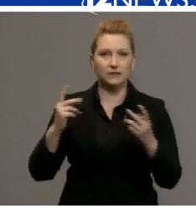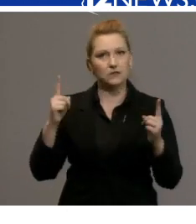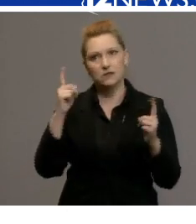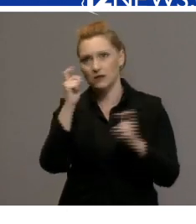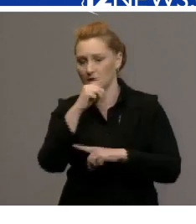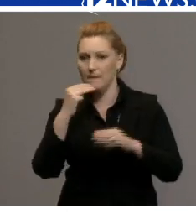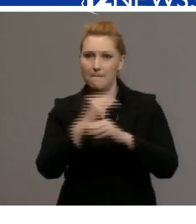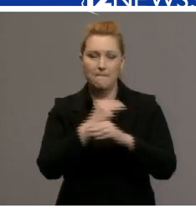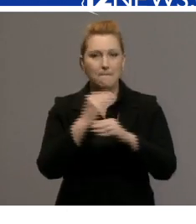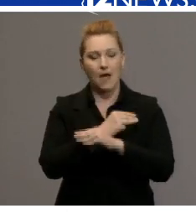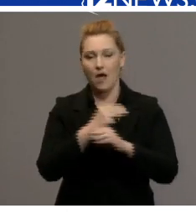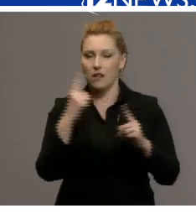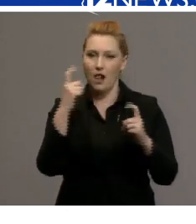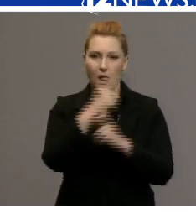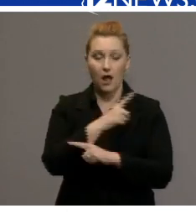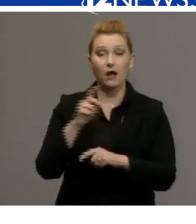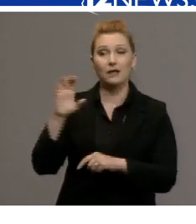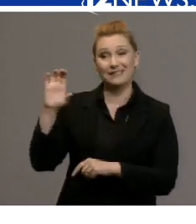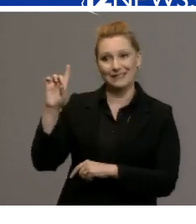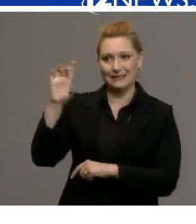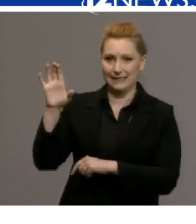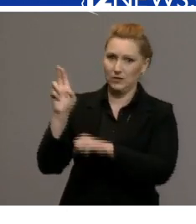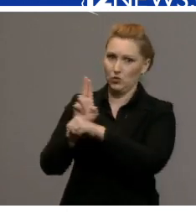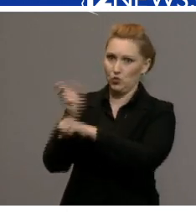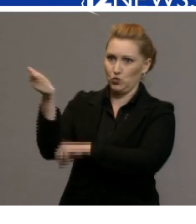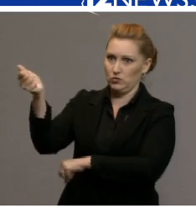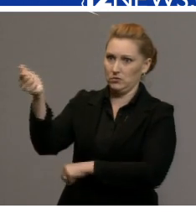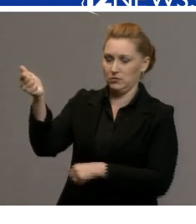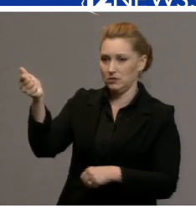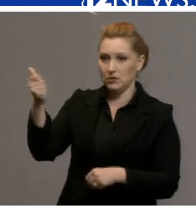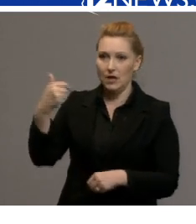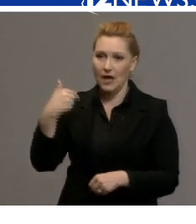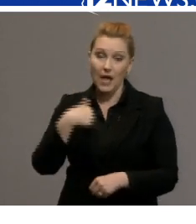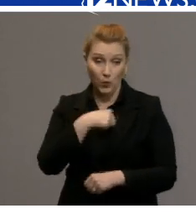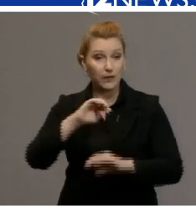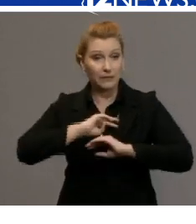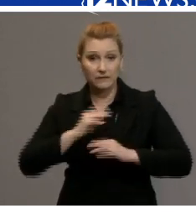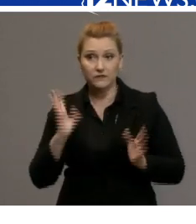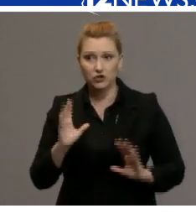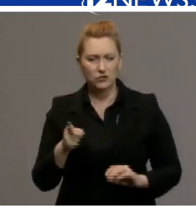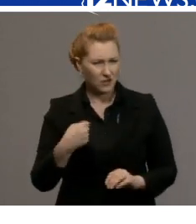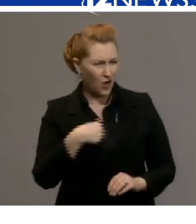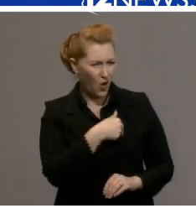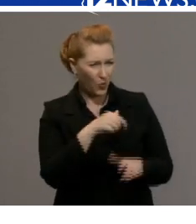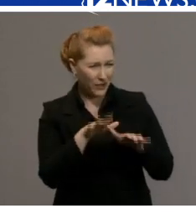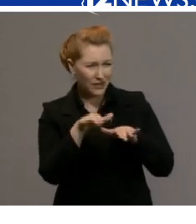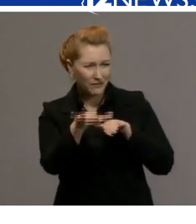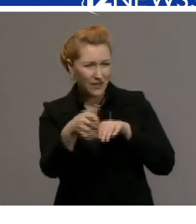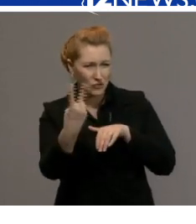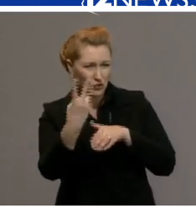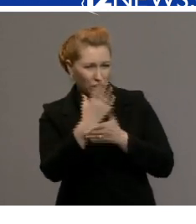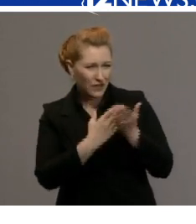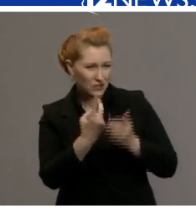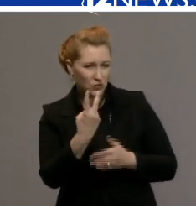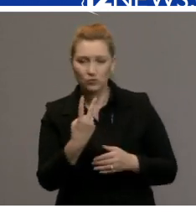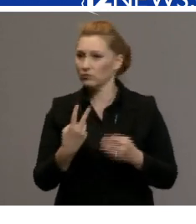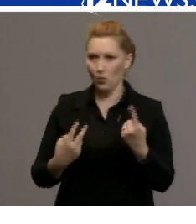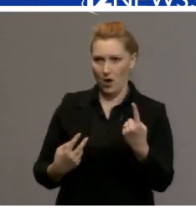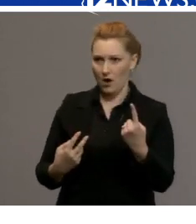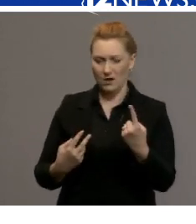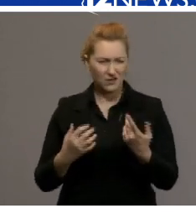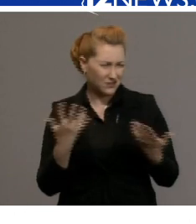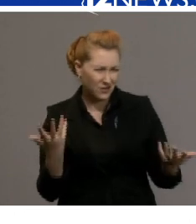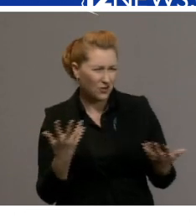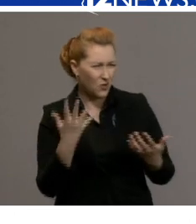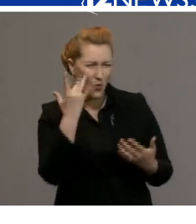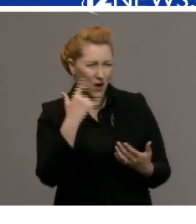for Disease Control and Prevention, and we do meet Are that. we in phase 2 then? We're in phase 1. Then how are we talking? Are we talking about